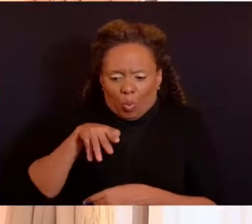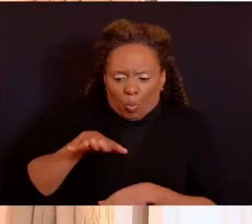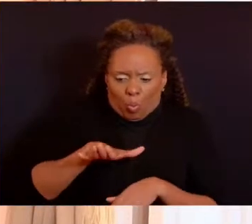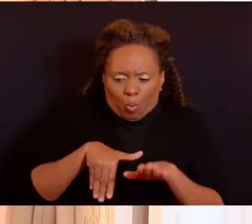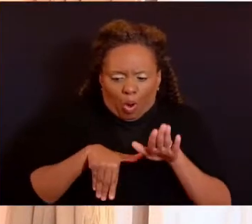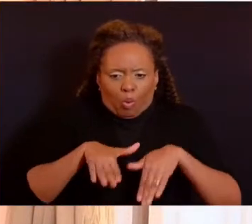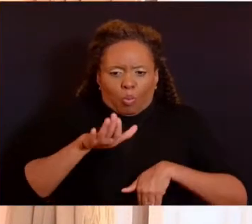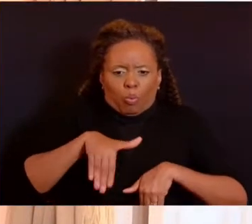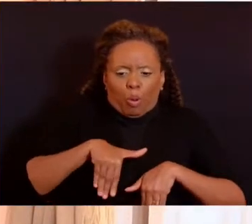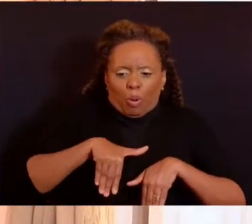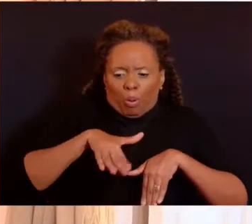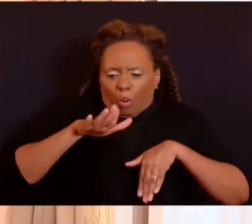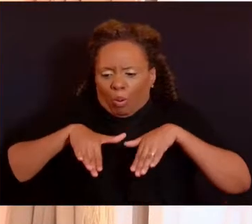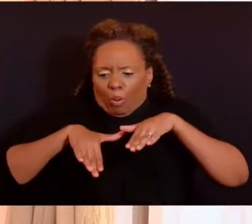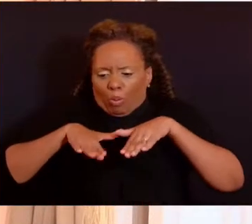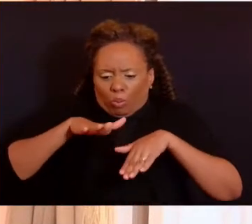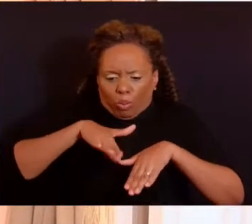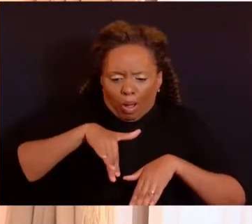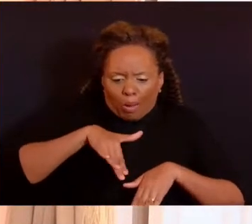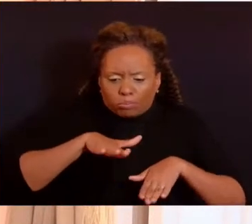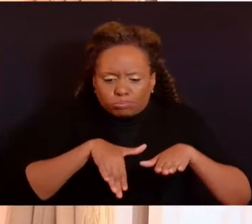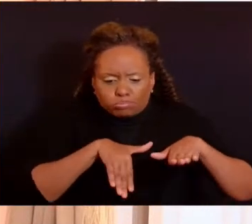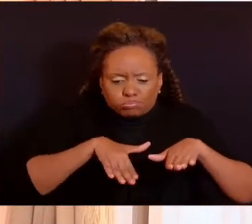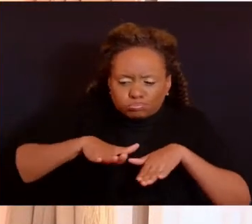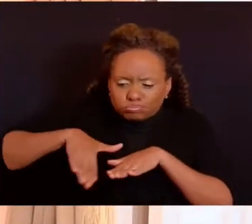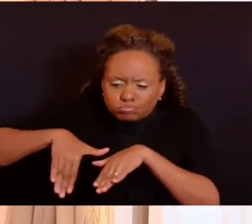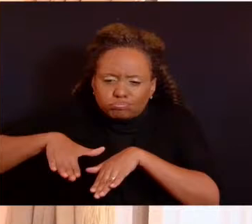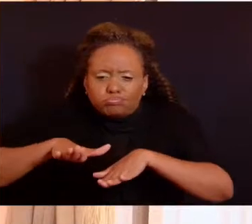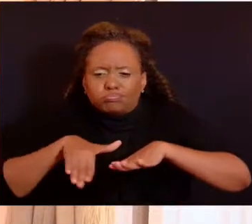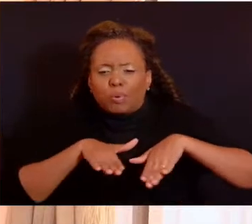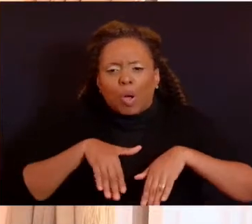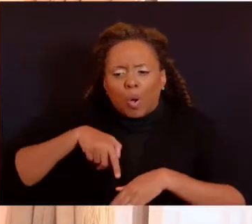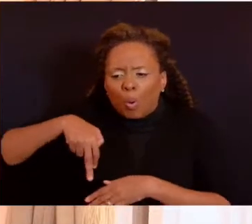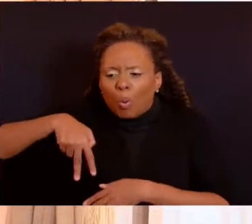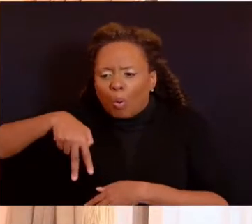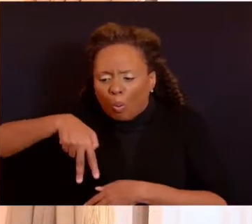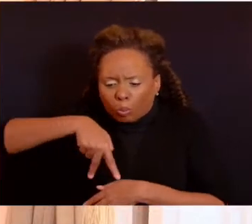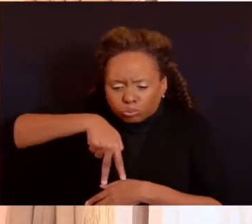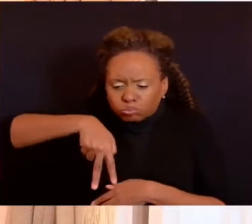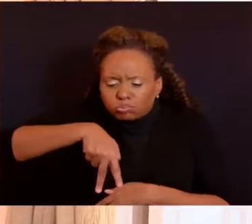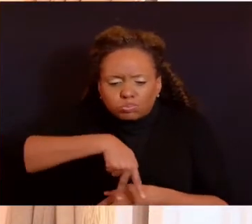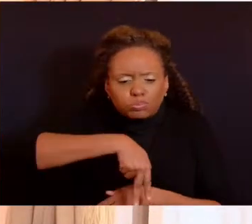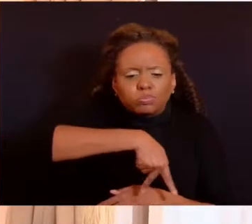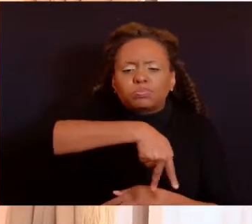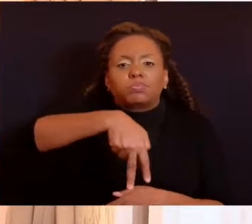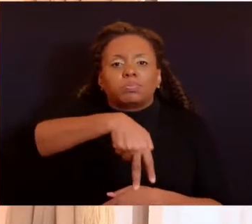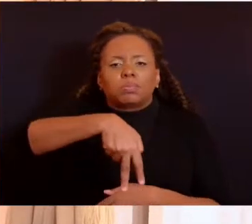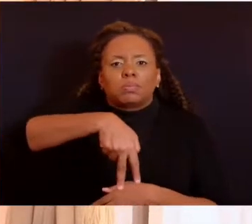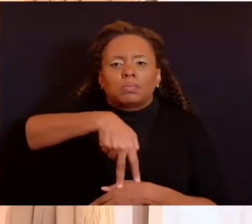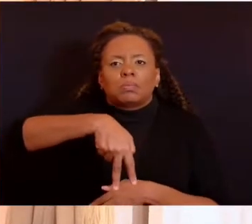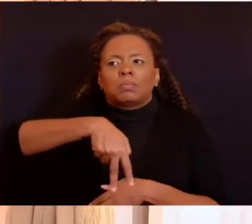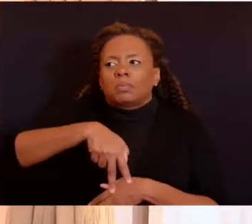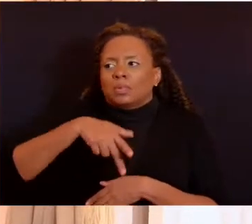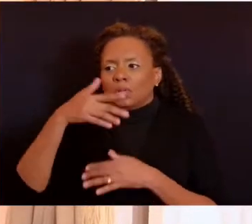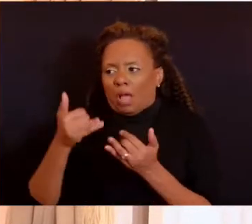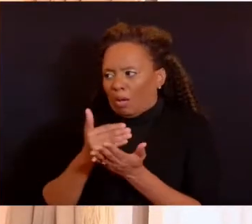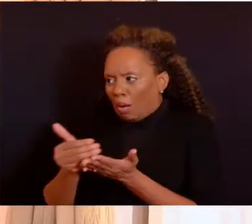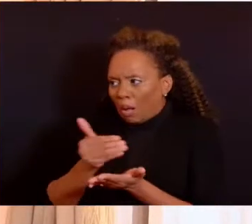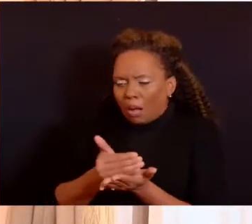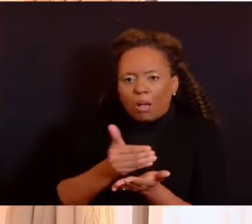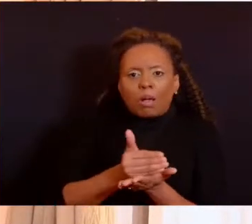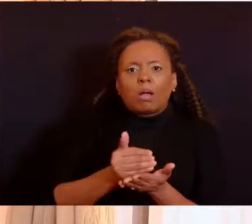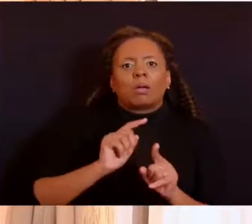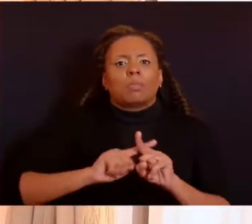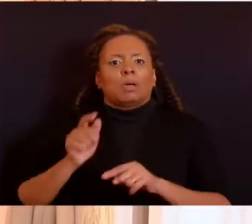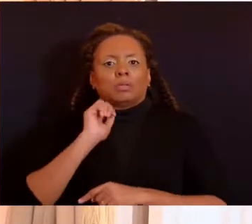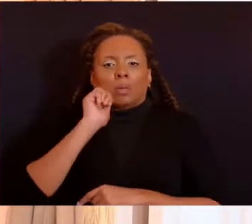And I'd like to urge Barbadians, because MTW has been able to remove blockages but they have to continue tomorrow and into the